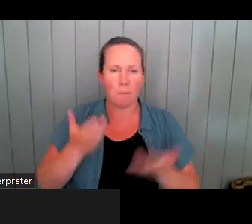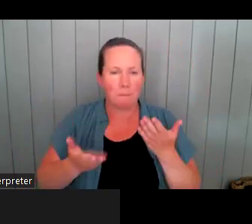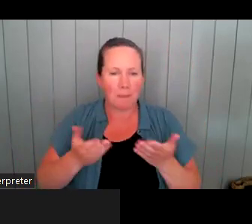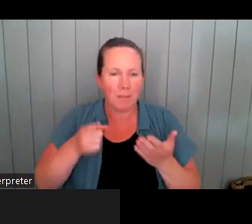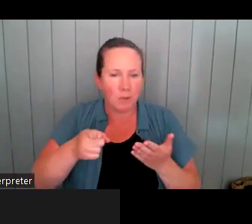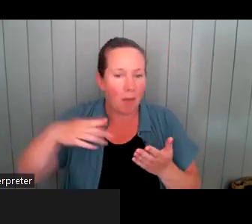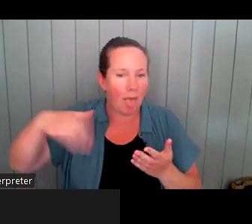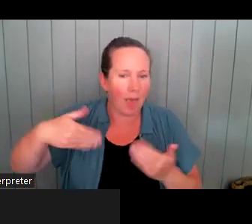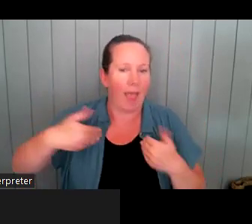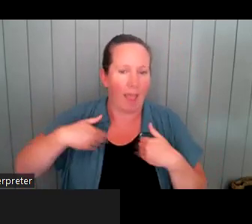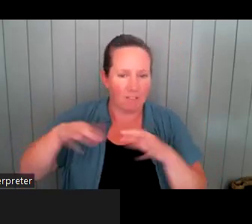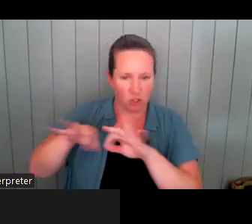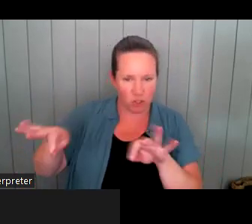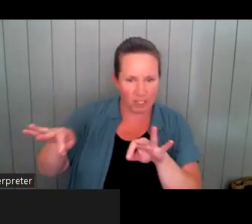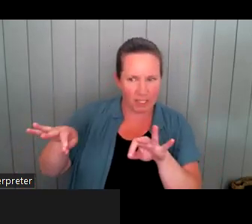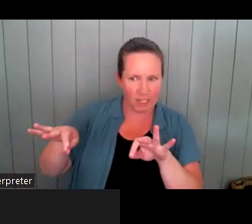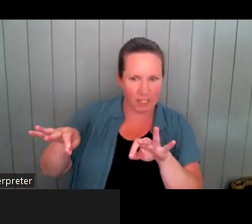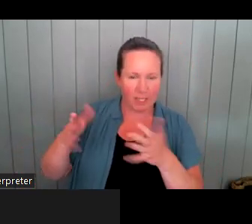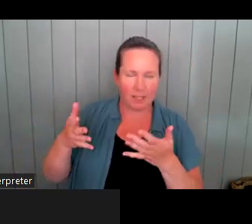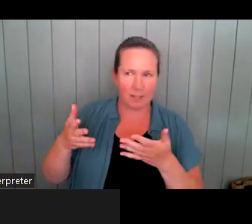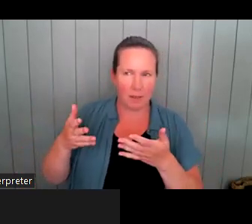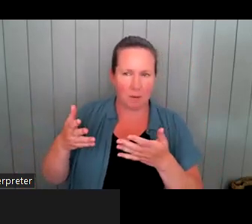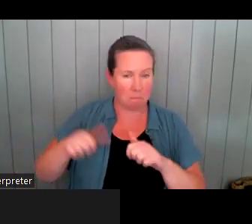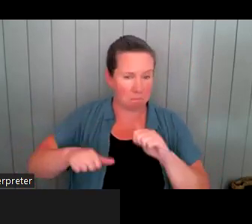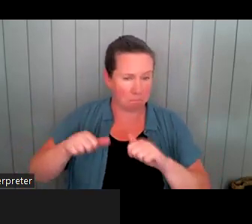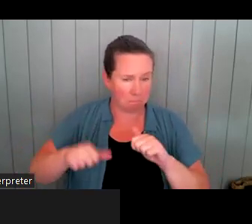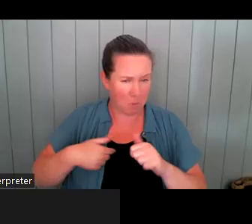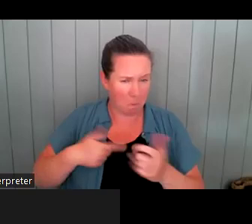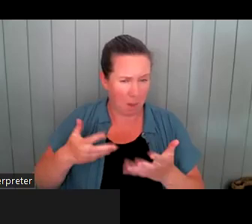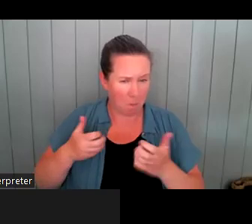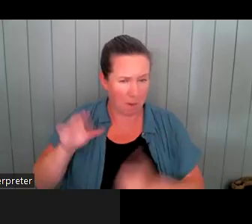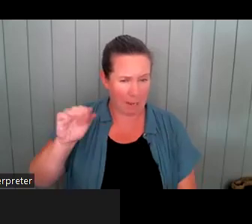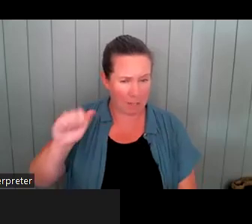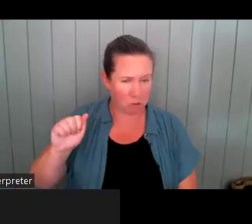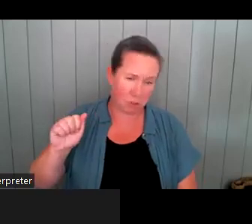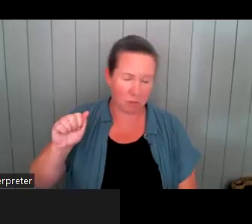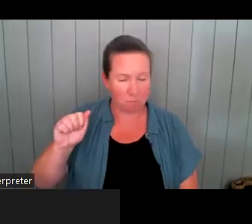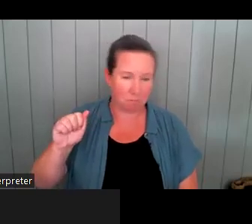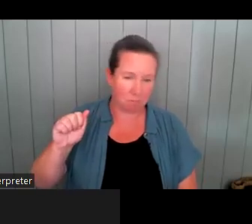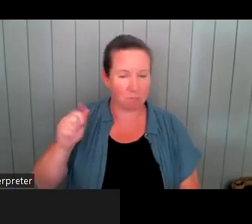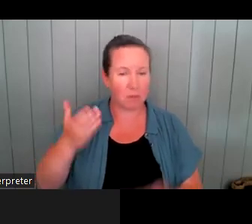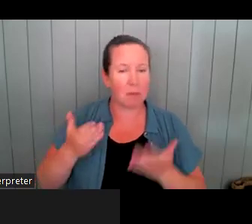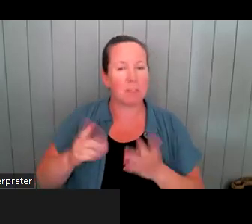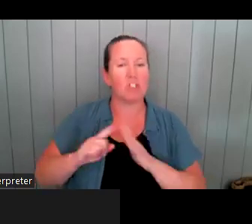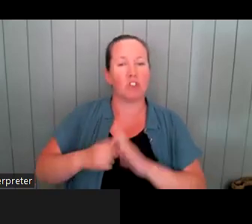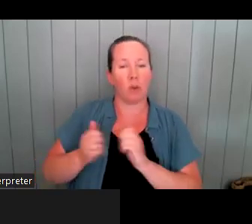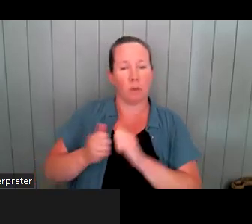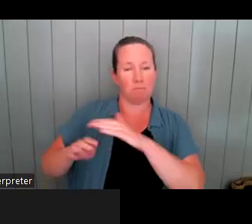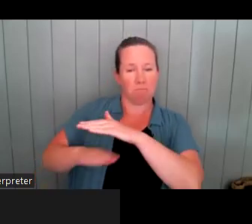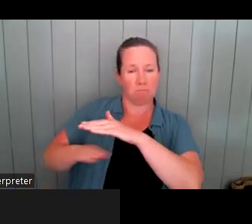want to get started. Maybe you're not sure. I don't know if I want to get a master's in this, but maybe I can get some initial training